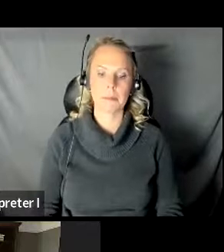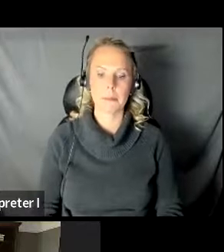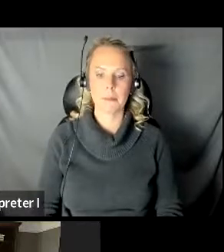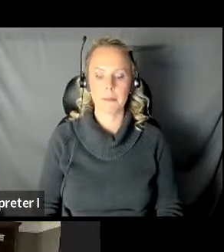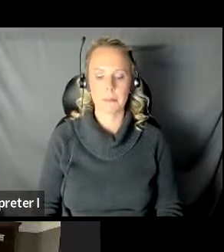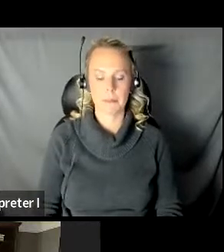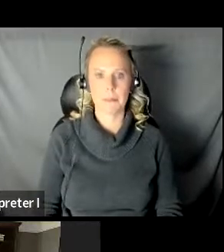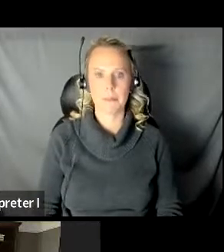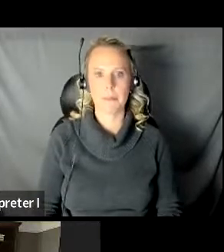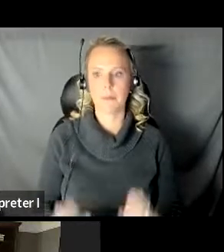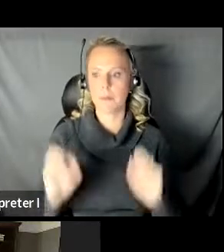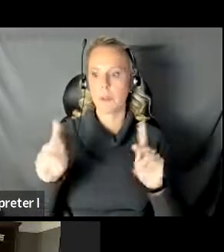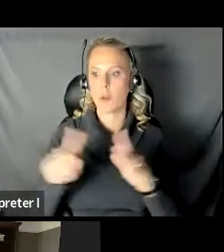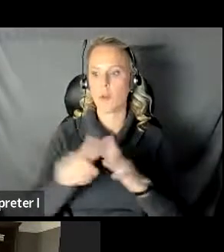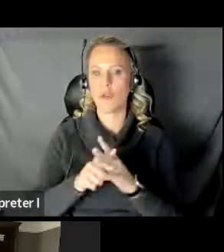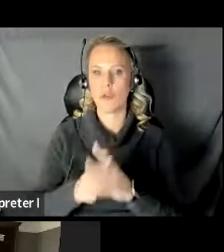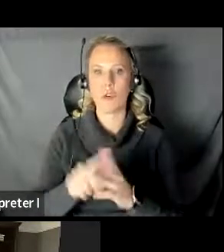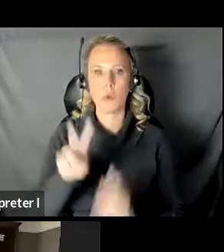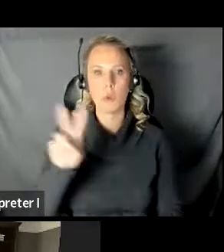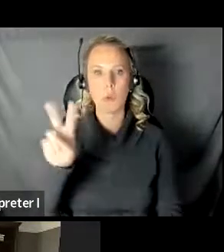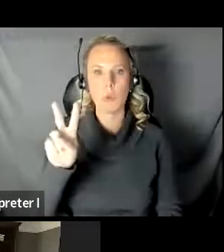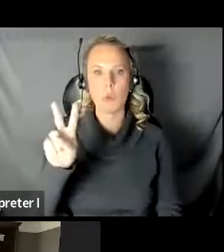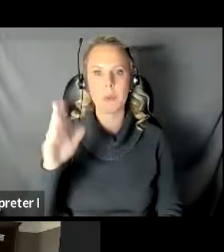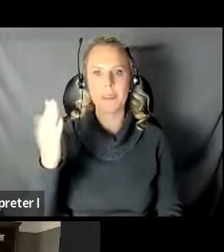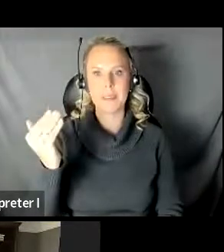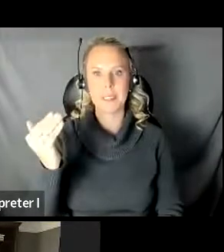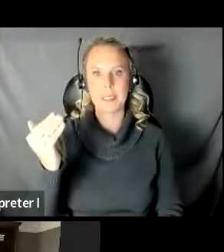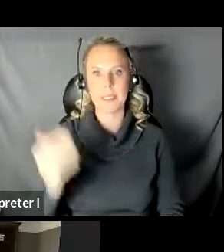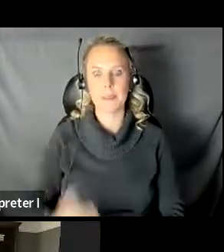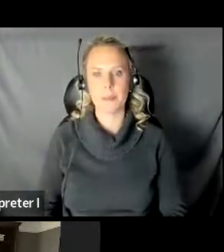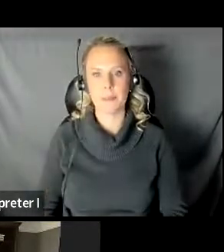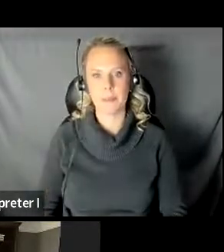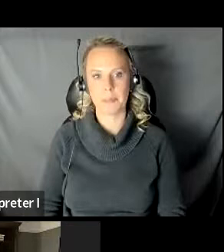We're going to start at 2:15.